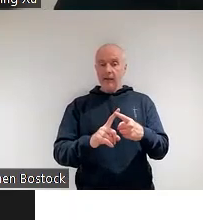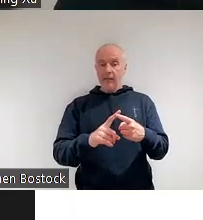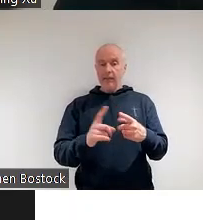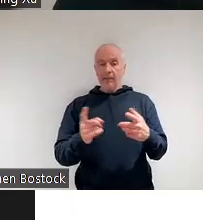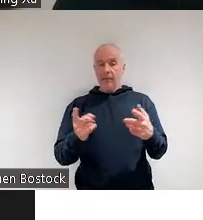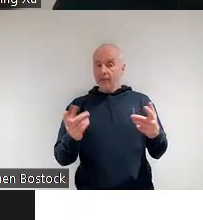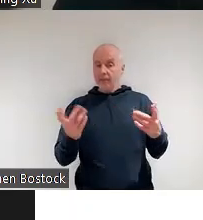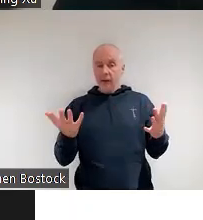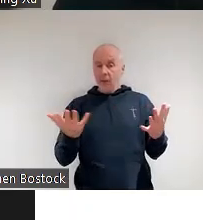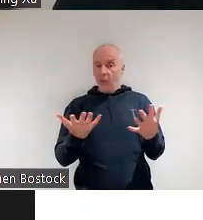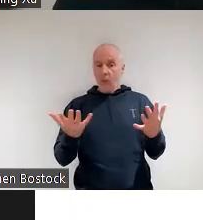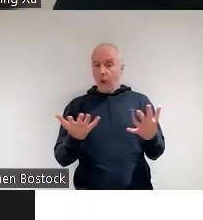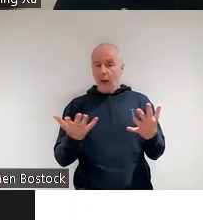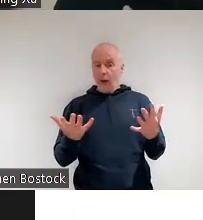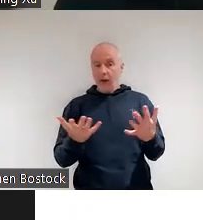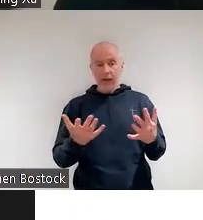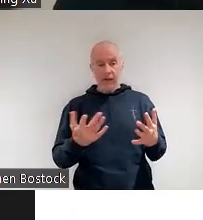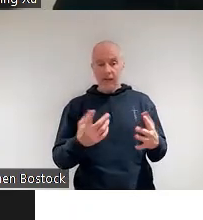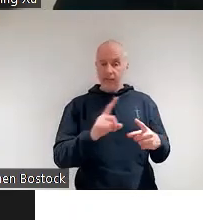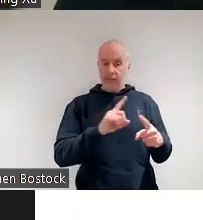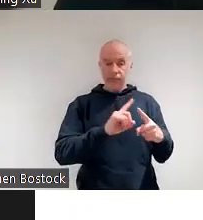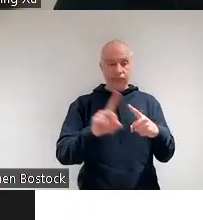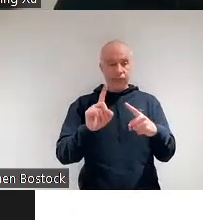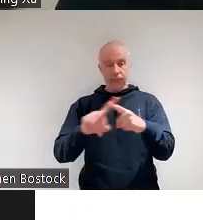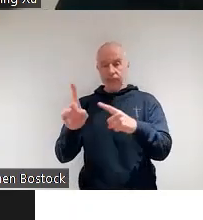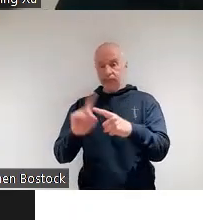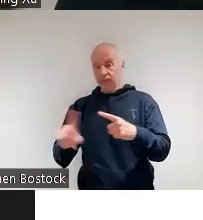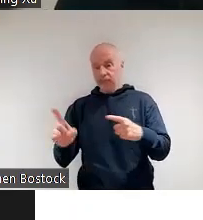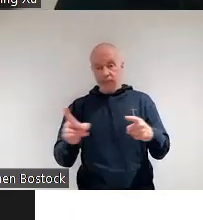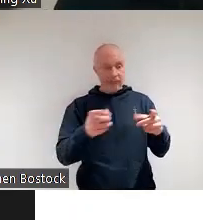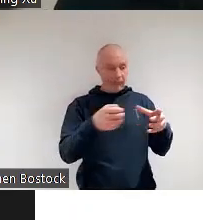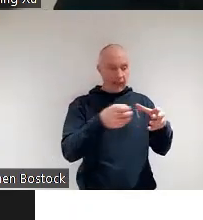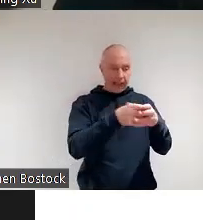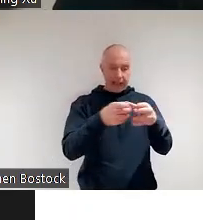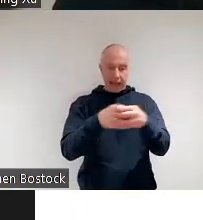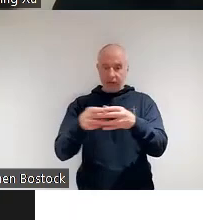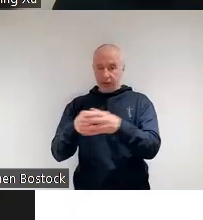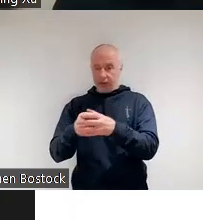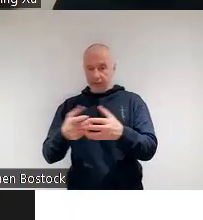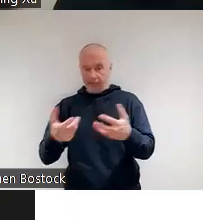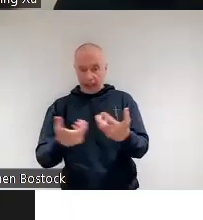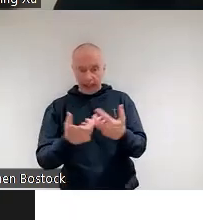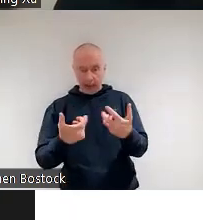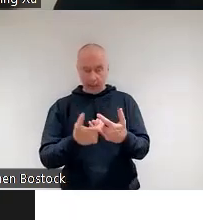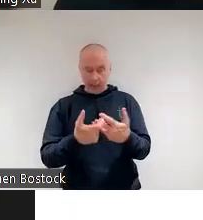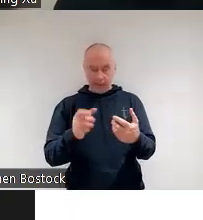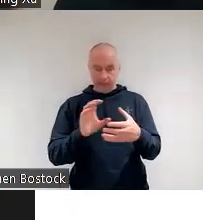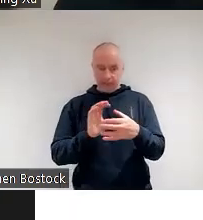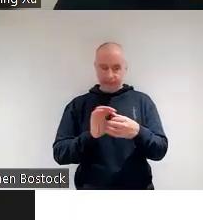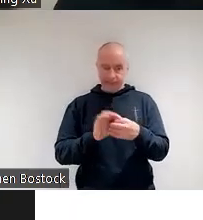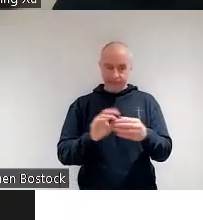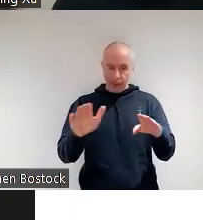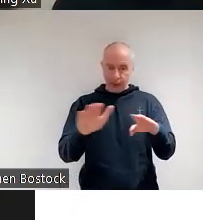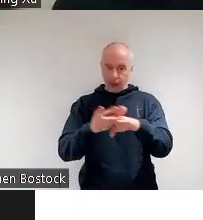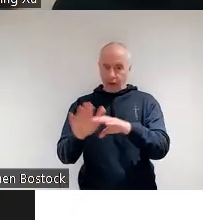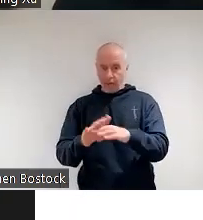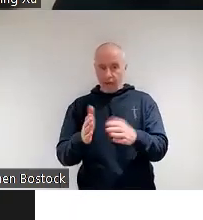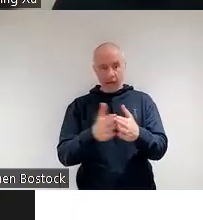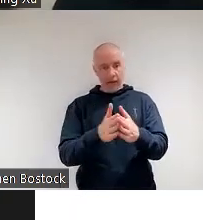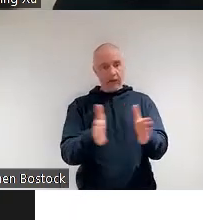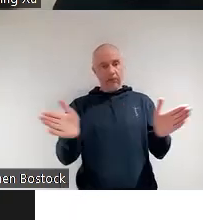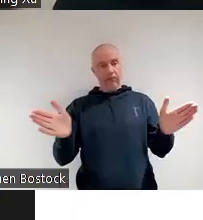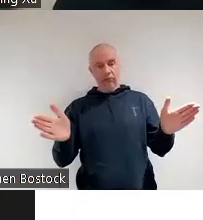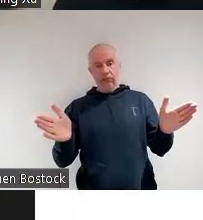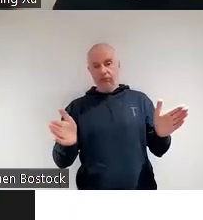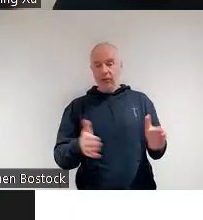basically the EV chargers has so many different categories, but how actually they are going to be applied across all different applications. I've mentioned some of